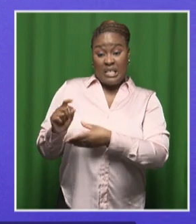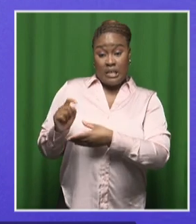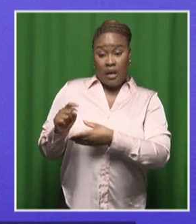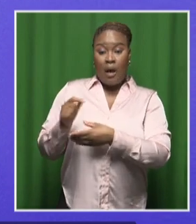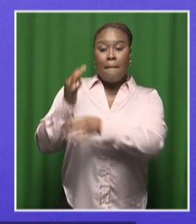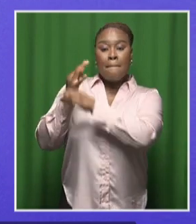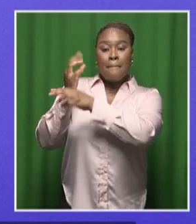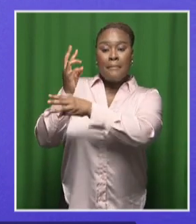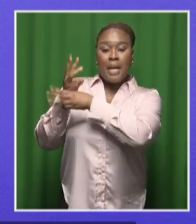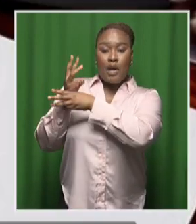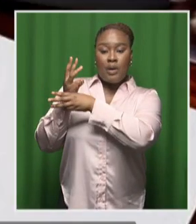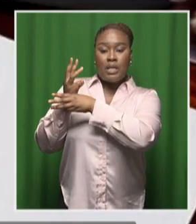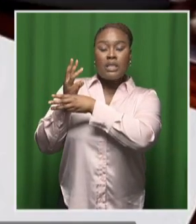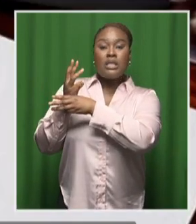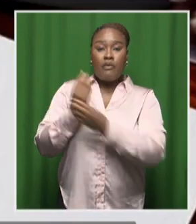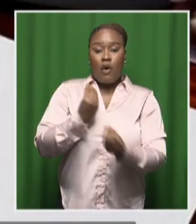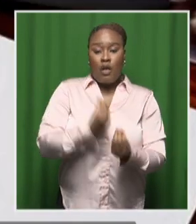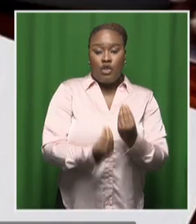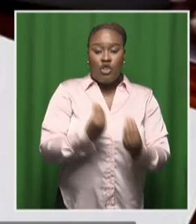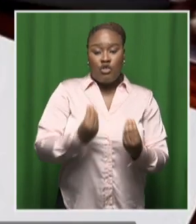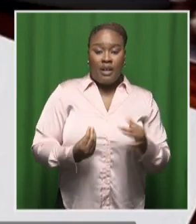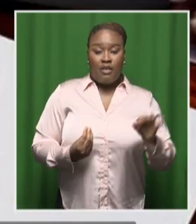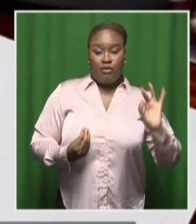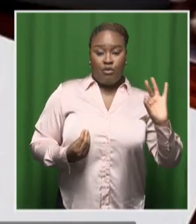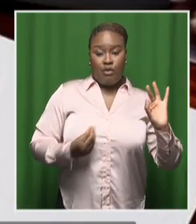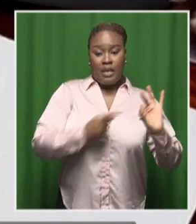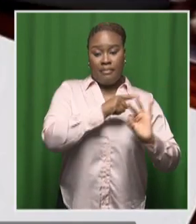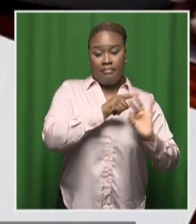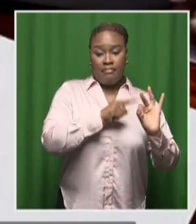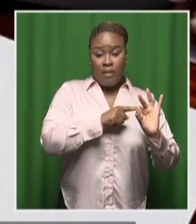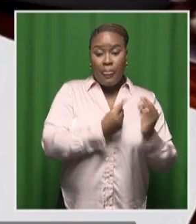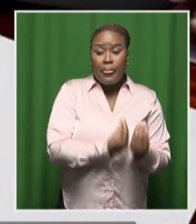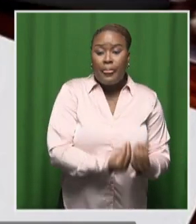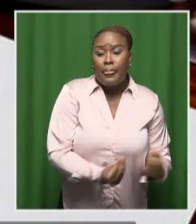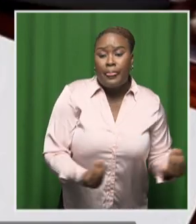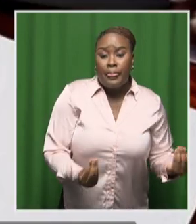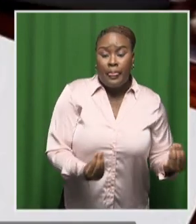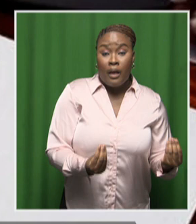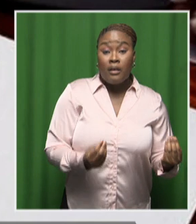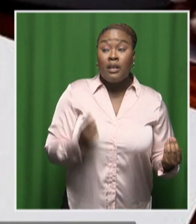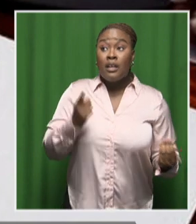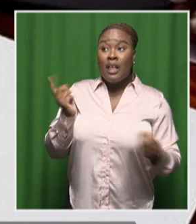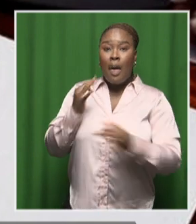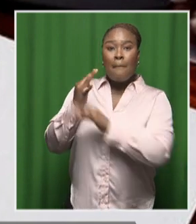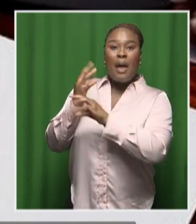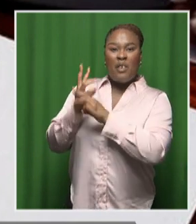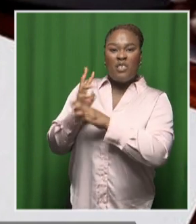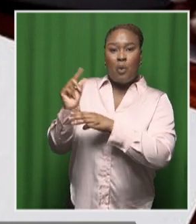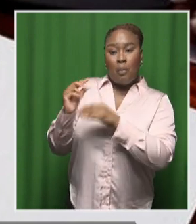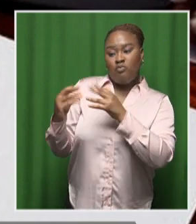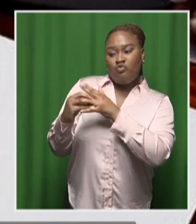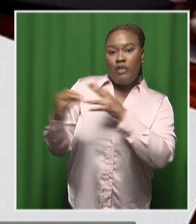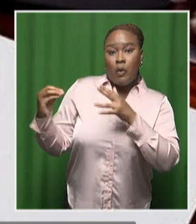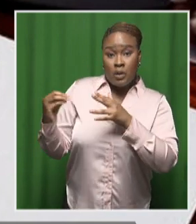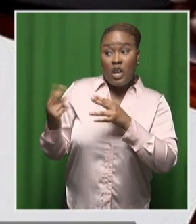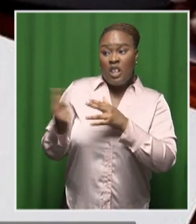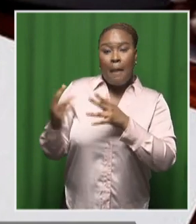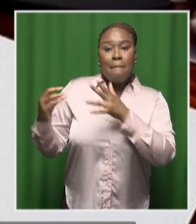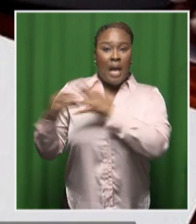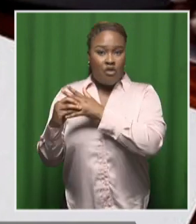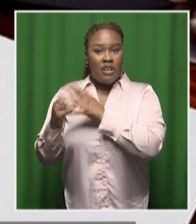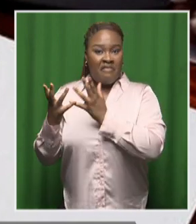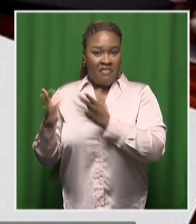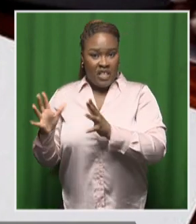of the three minor children are currently involved in a divorce. So they are married.